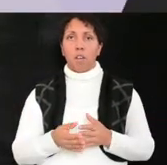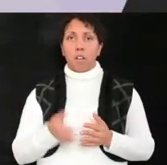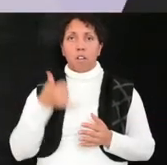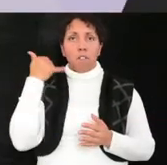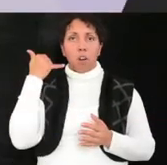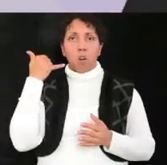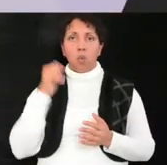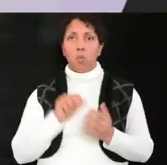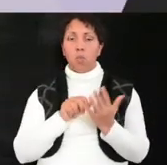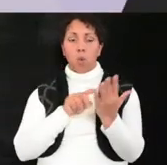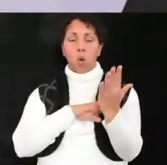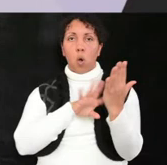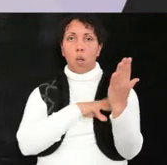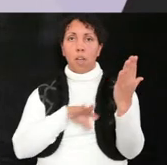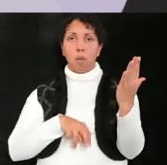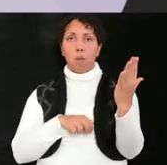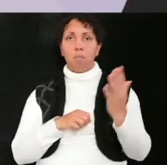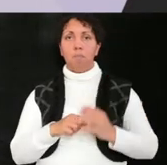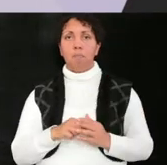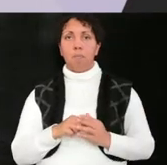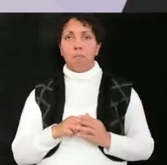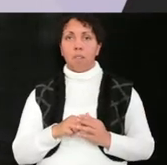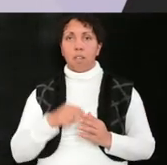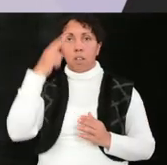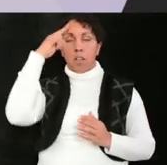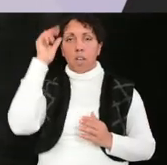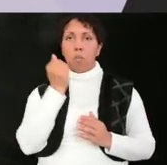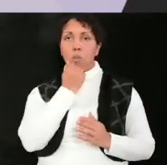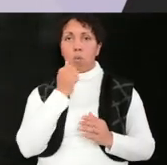or email. My details are in the Coming Into Care kit.